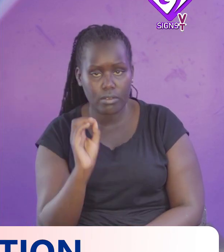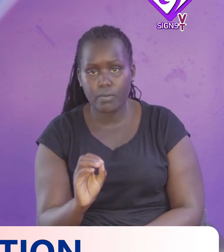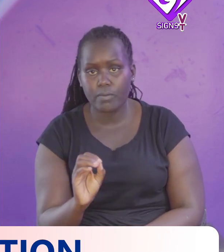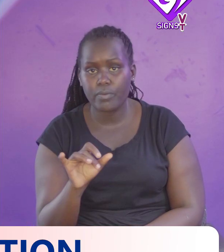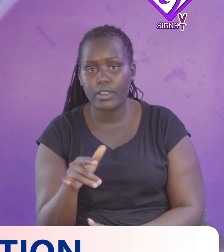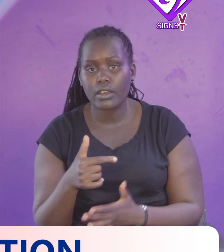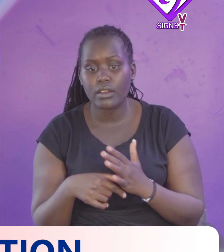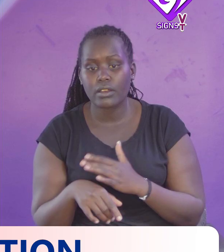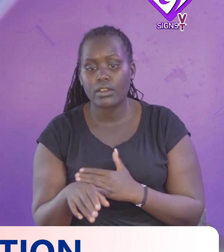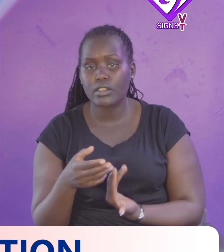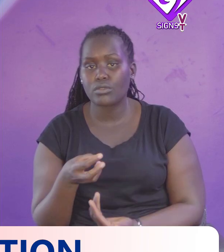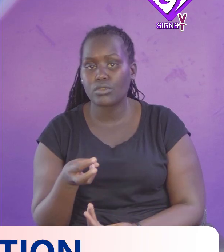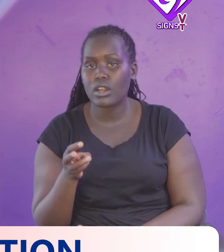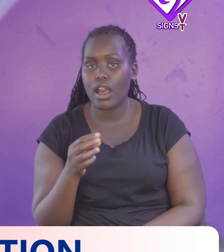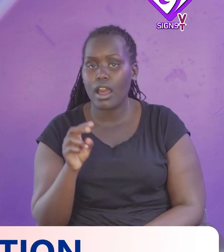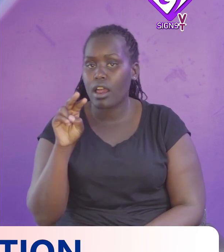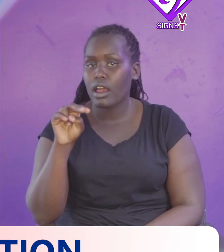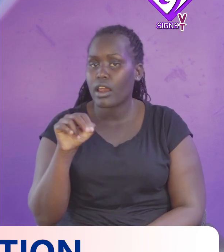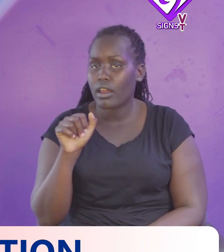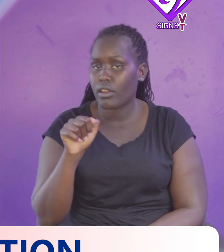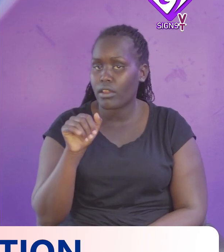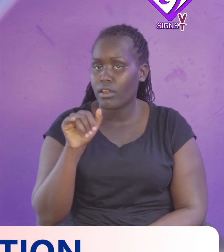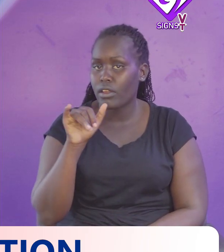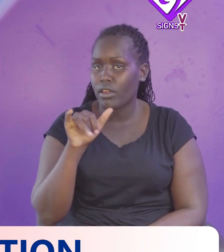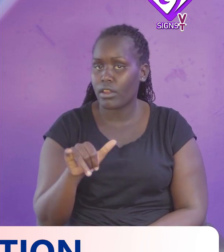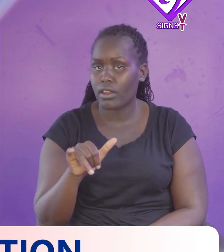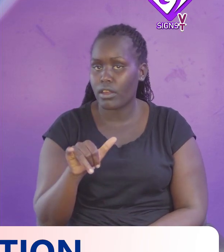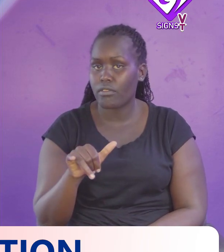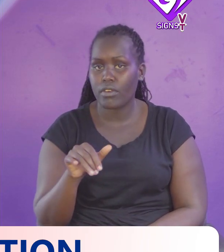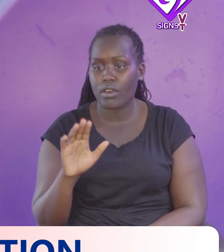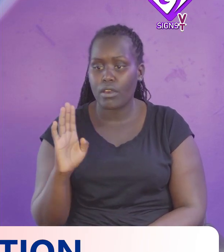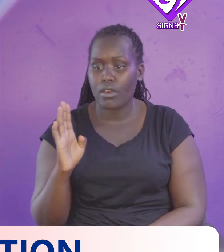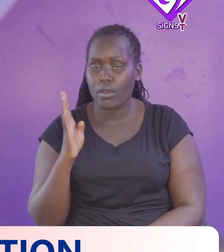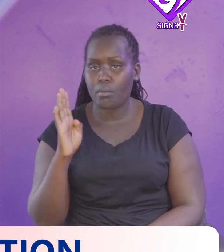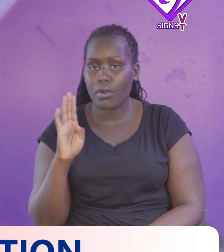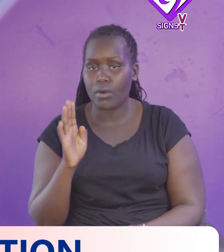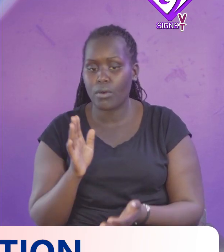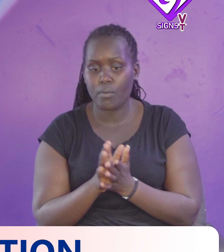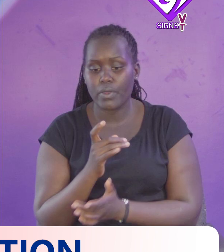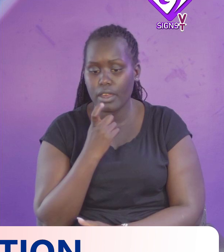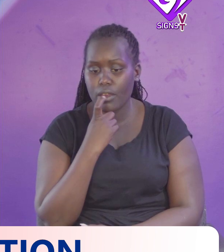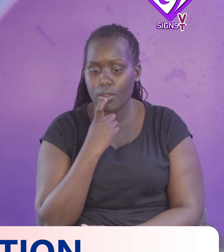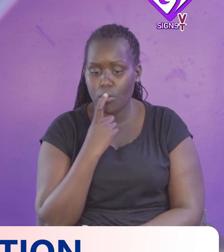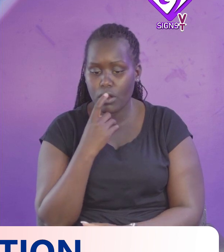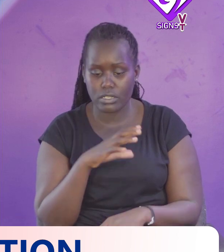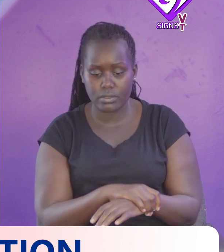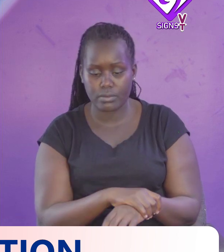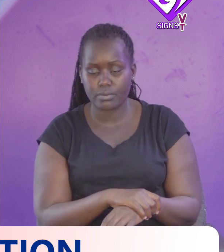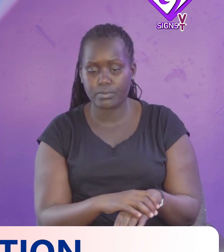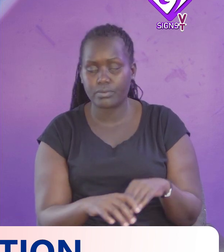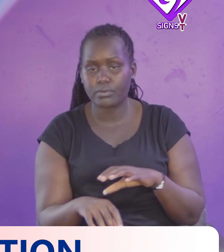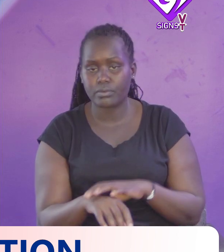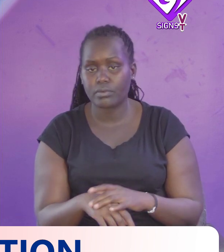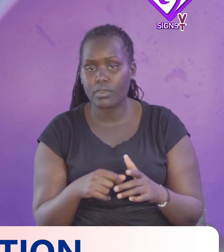that is navy blue, presidential blue, and yes. he had white shirt, and then he